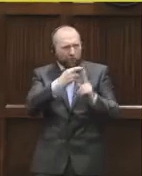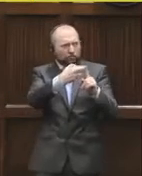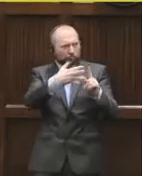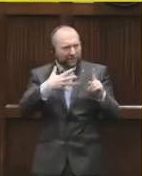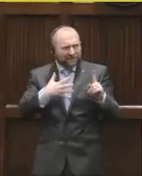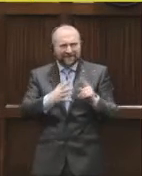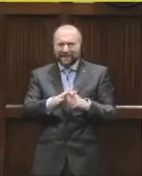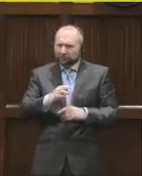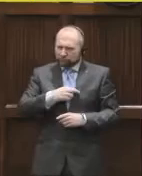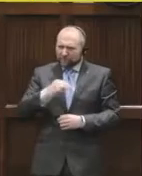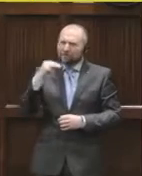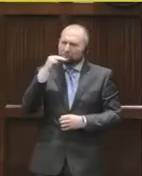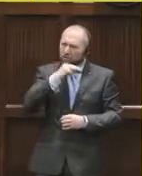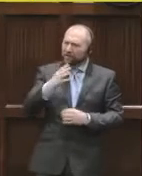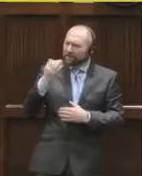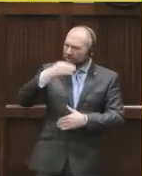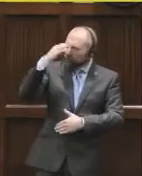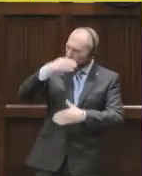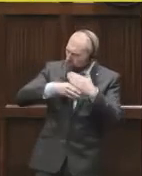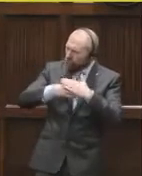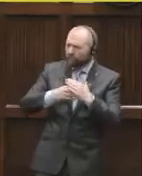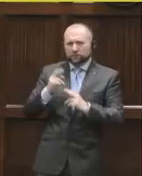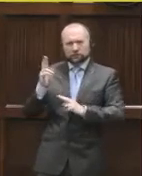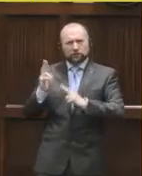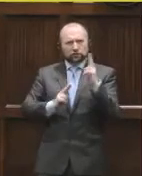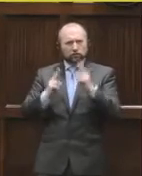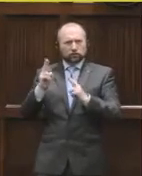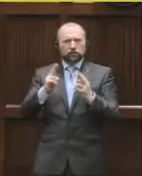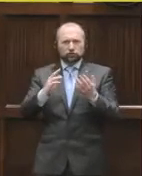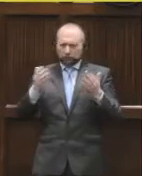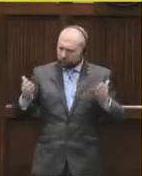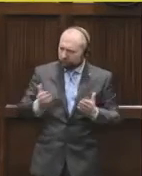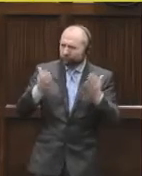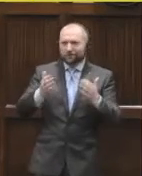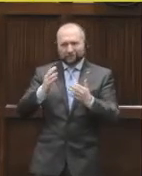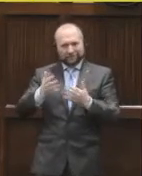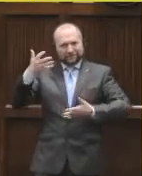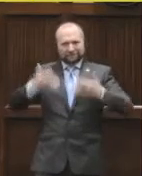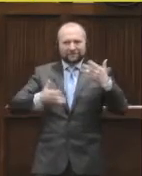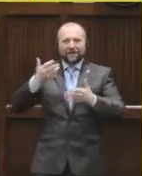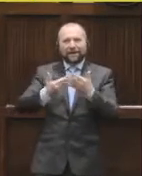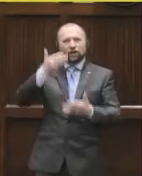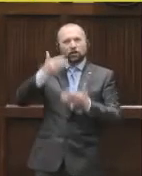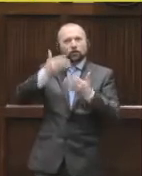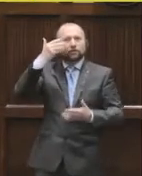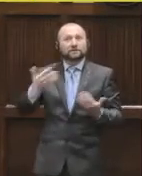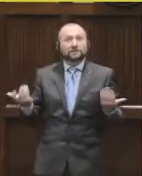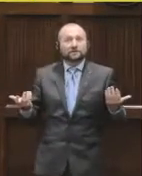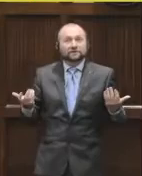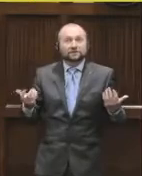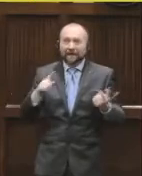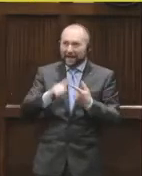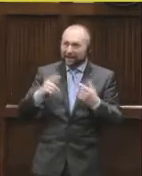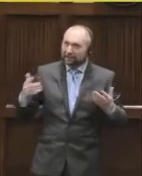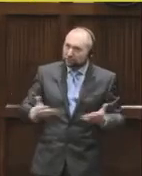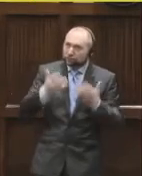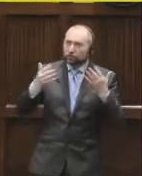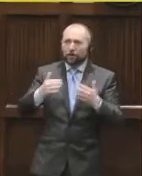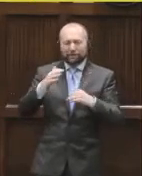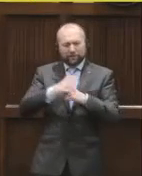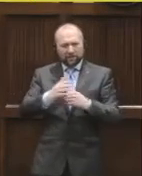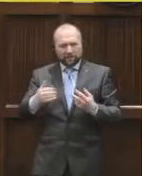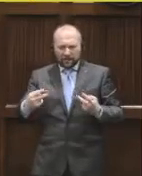the state to facilitate the learning of sign language and the promotion of the